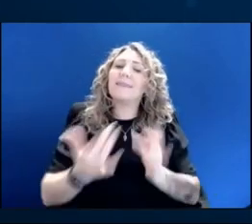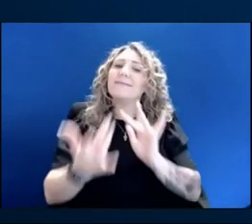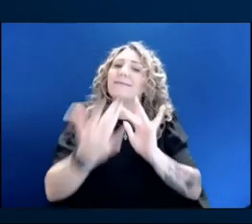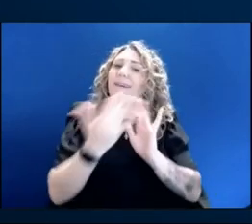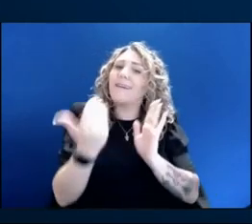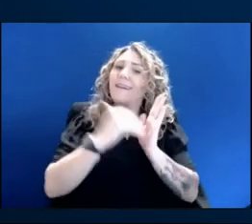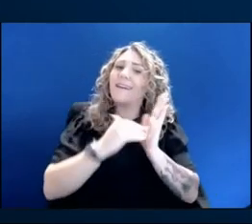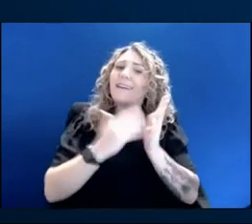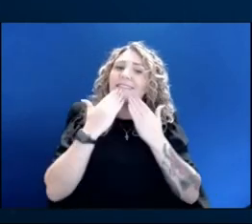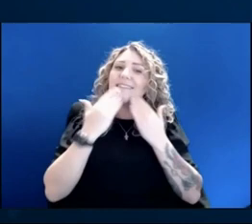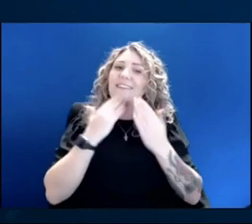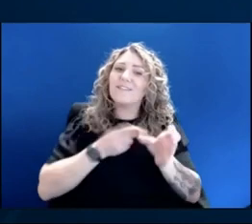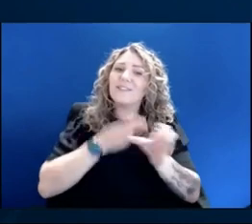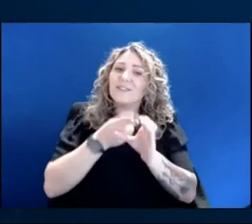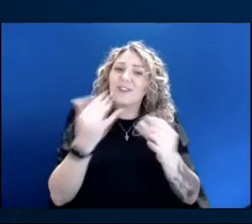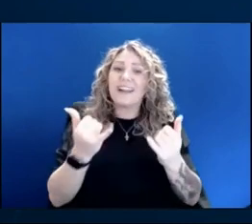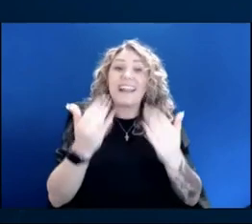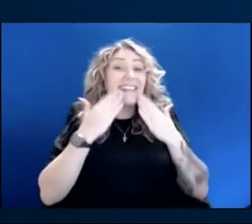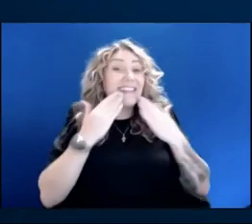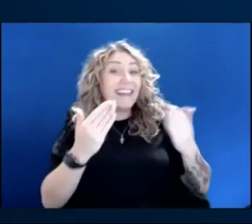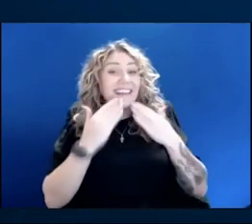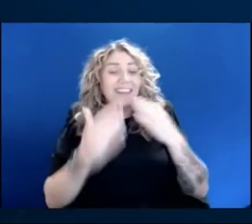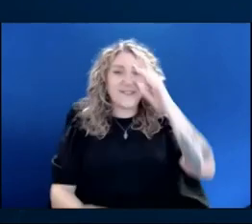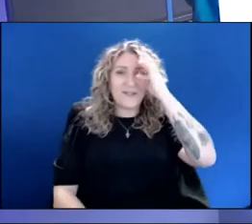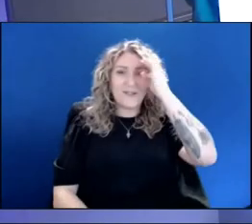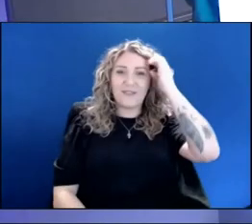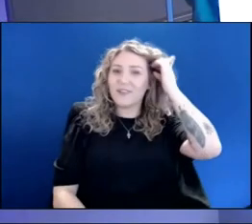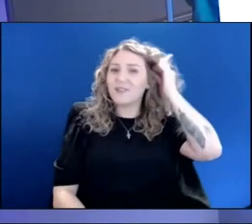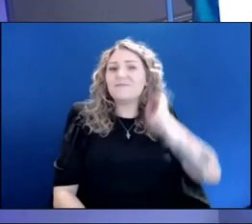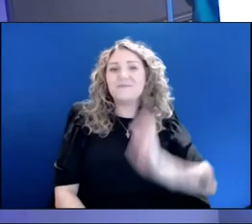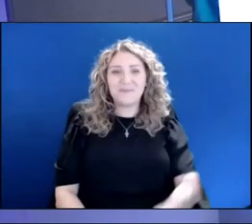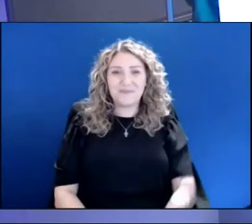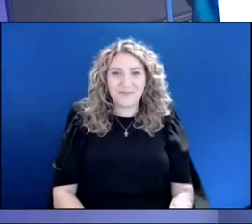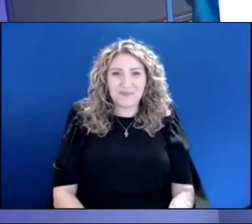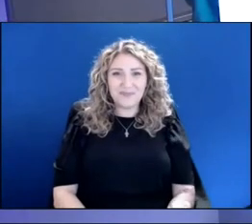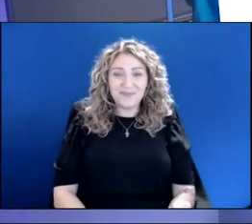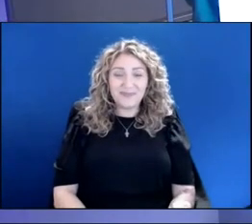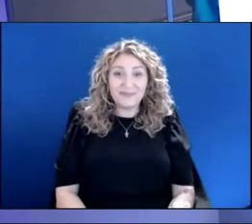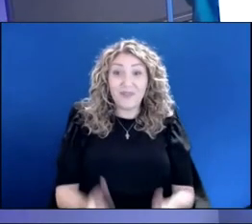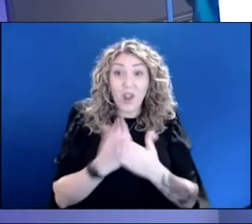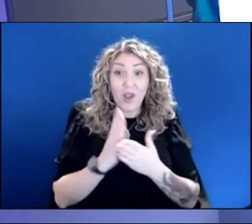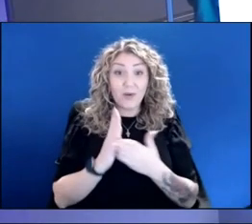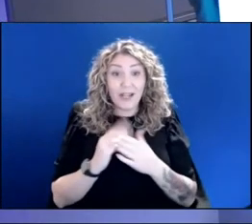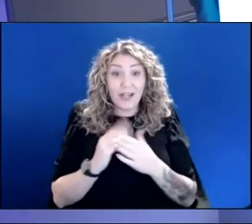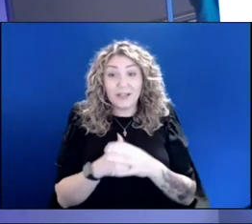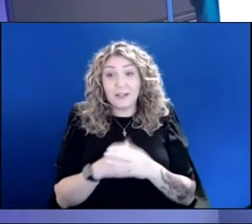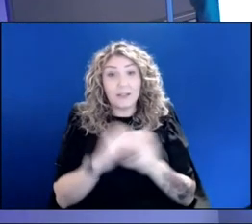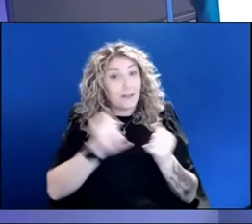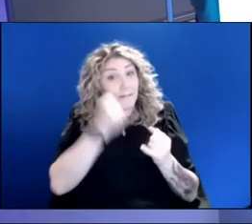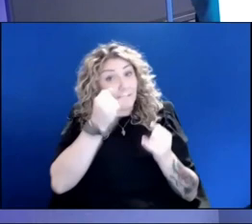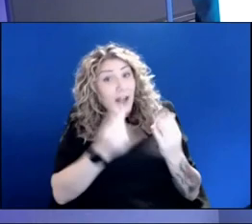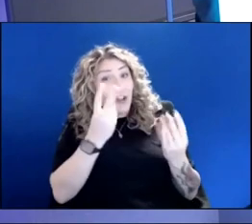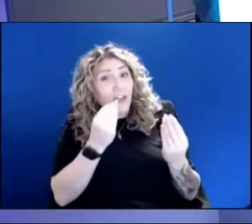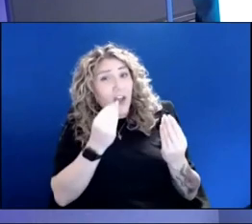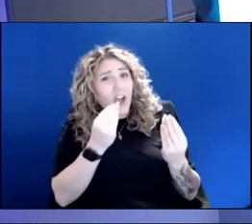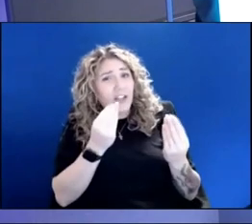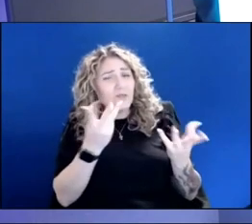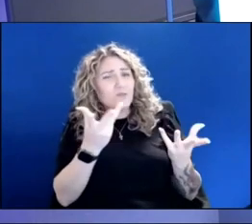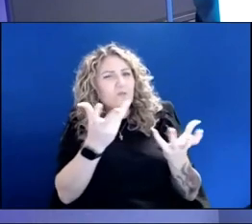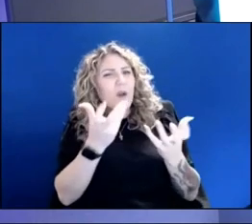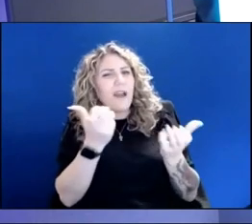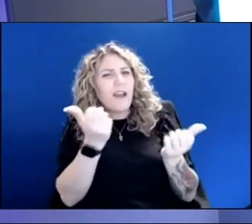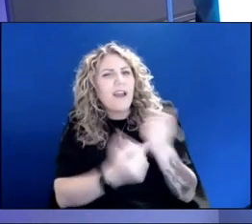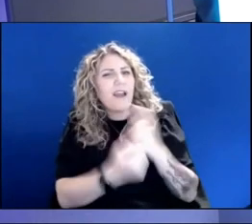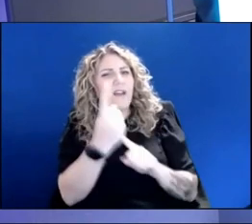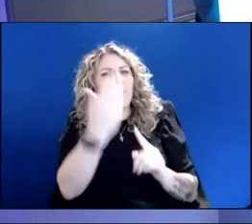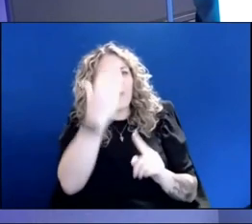today. Thank you. Thank you. All right. Final thoughts from you. What do you want everyone to know? Just first of all, about just staying healthy,